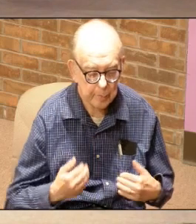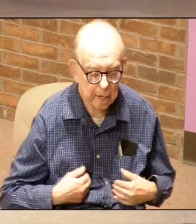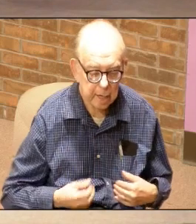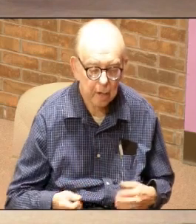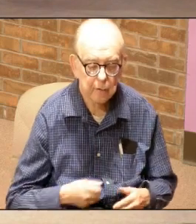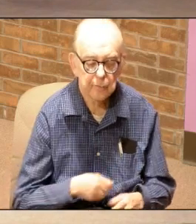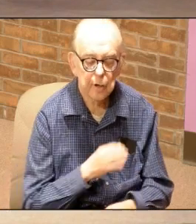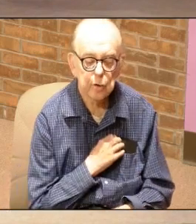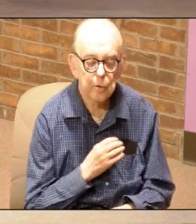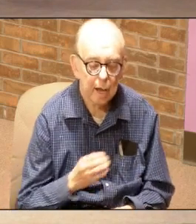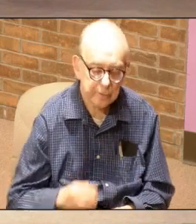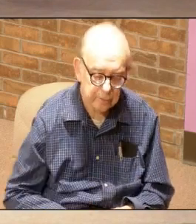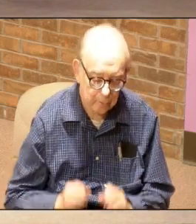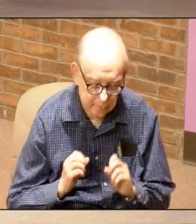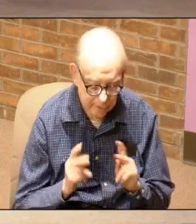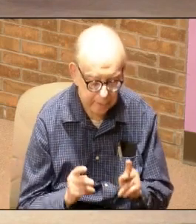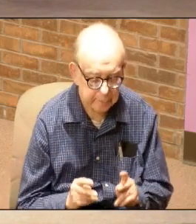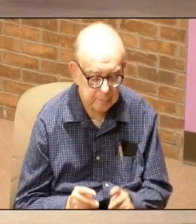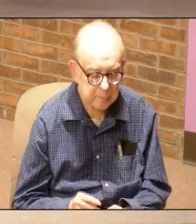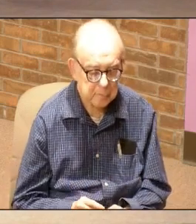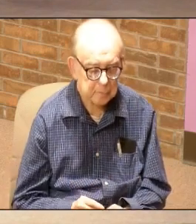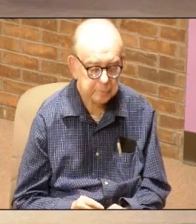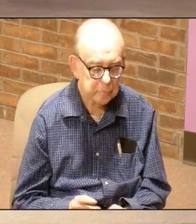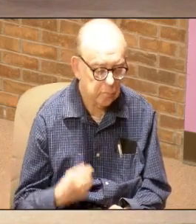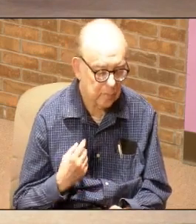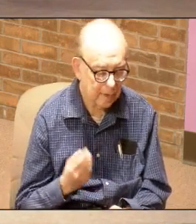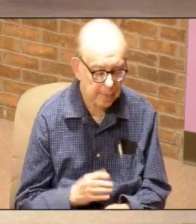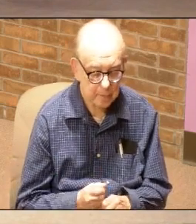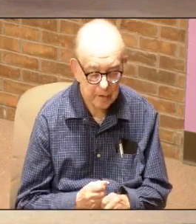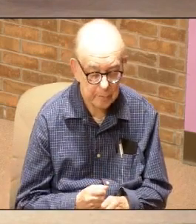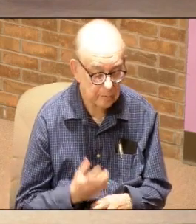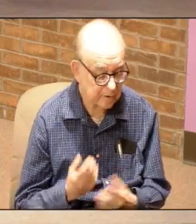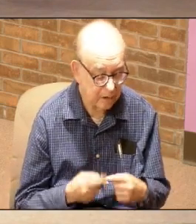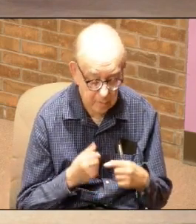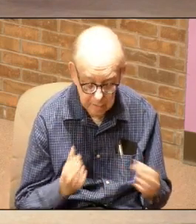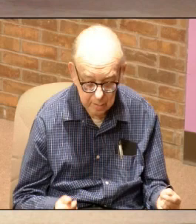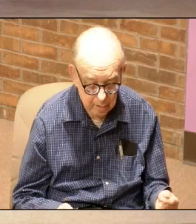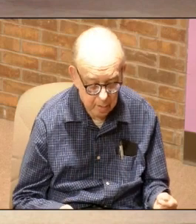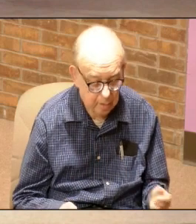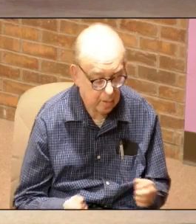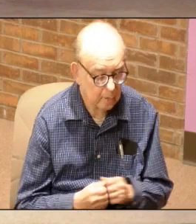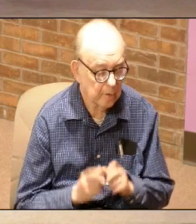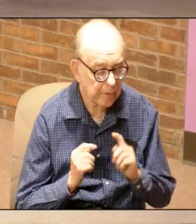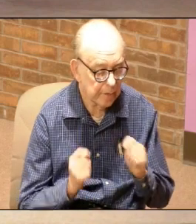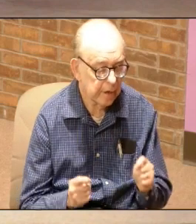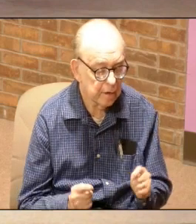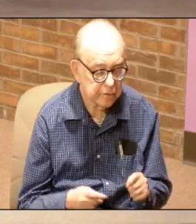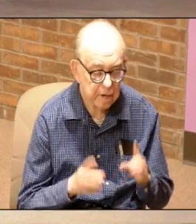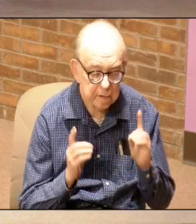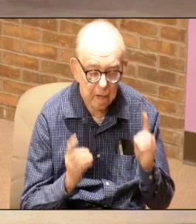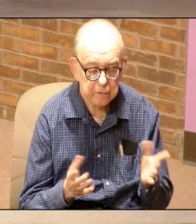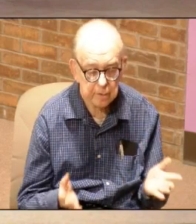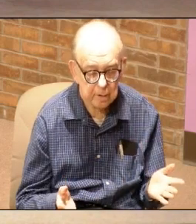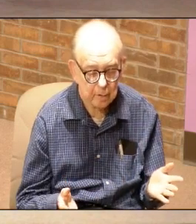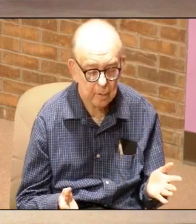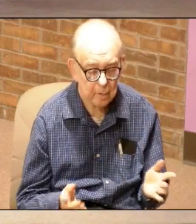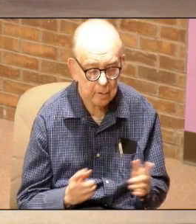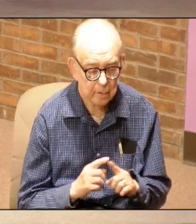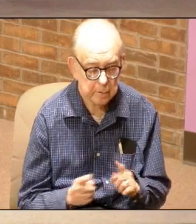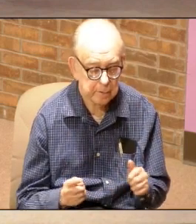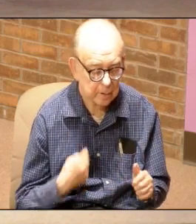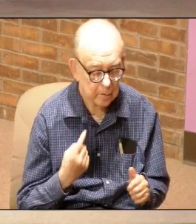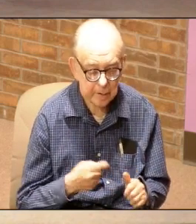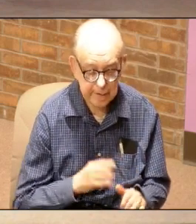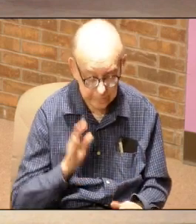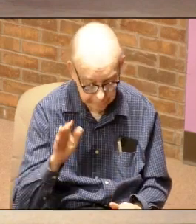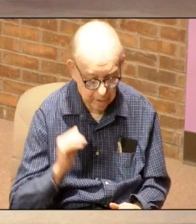Christ, okay? We may disagree with theology and doctrine, but if we're a